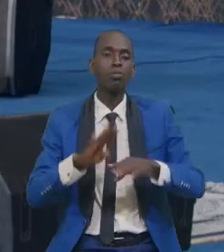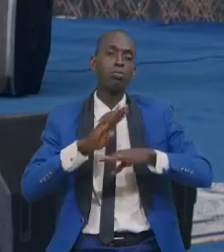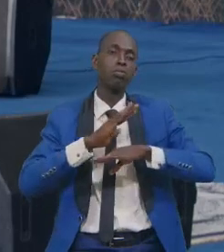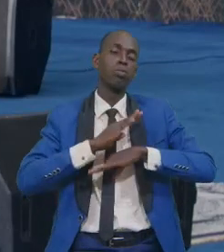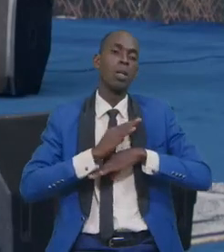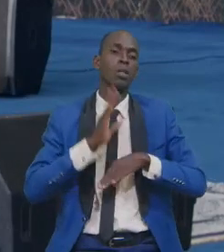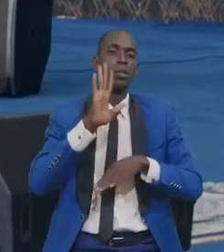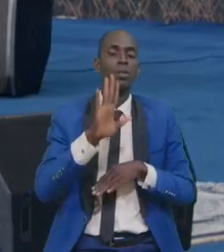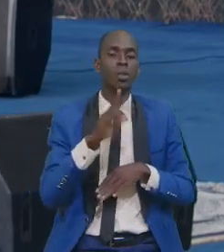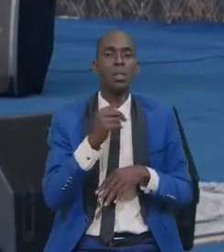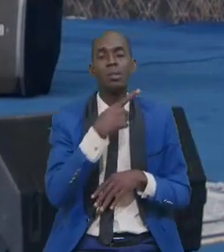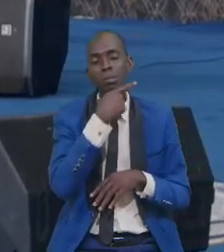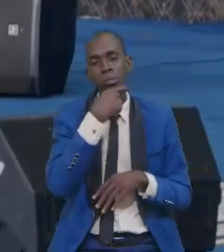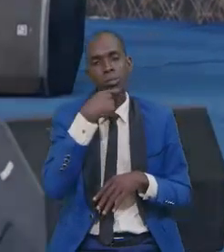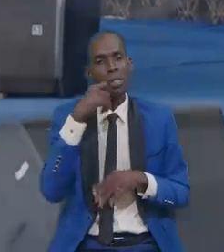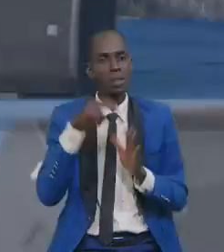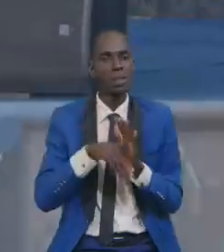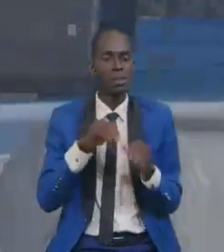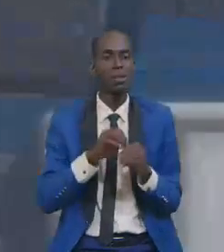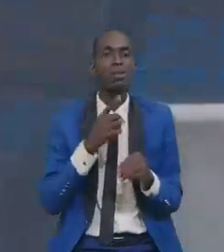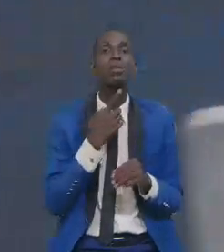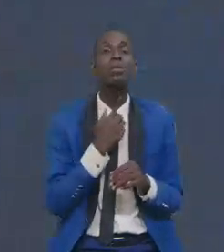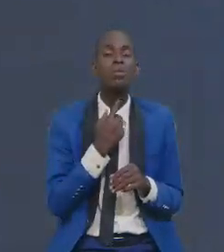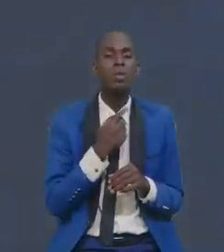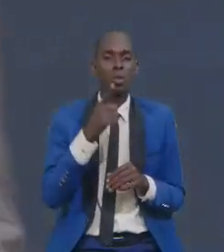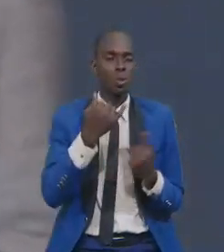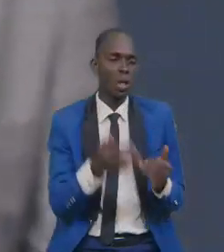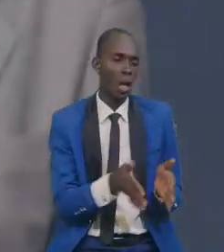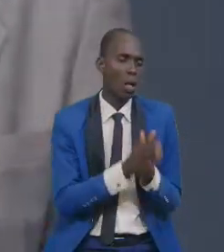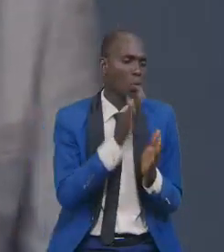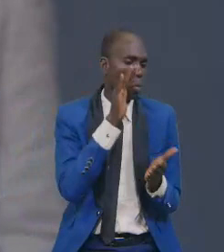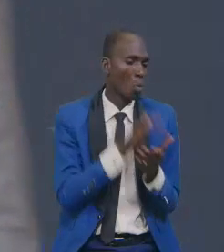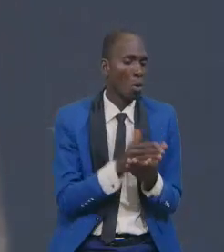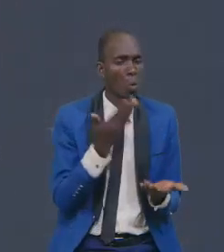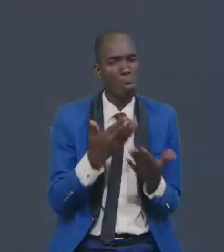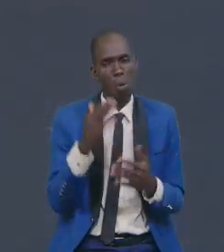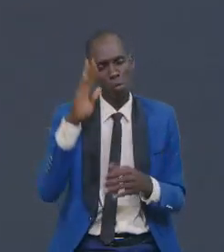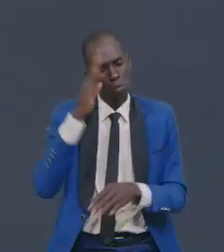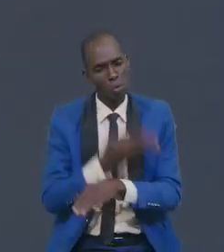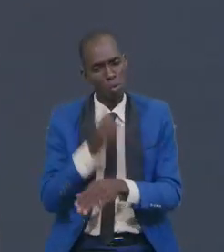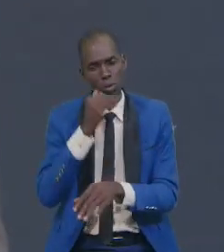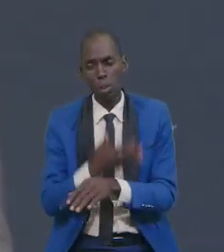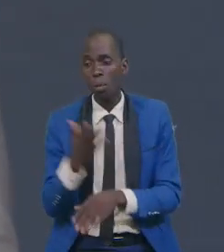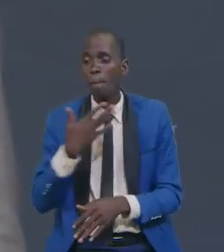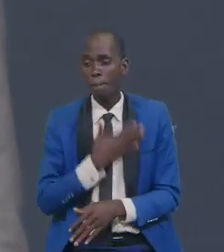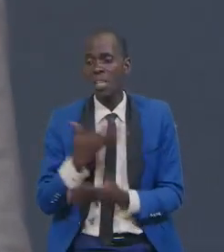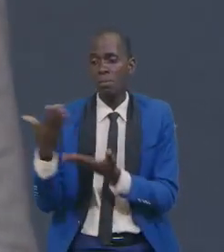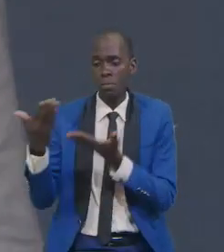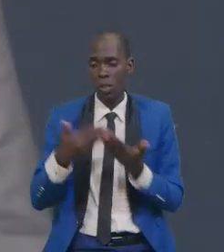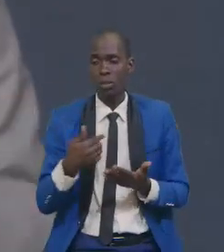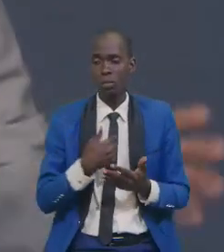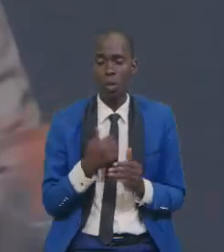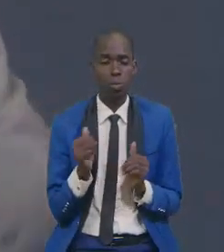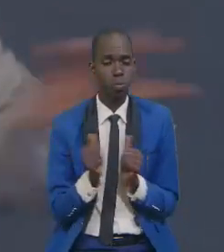you ask maybe your wife, you ask maybe your child, can you get me cold water from there? And